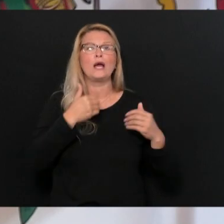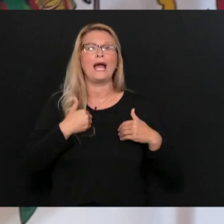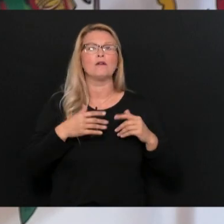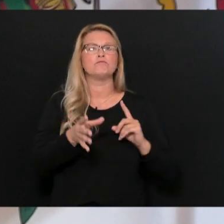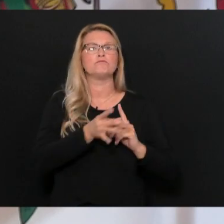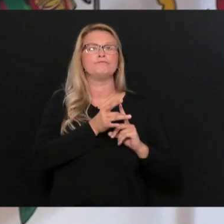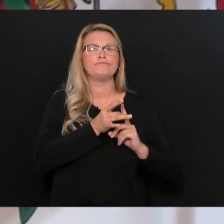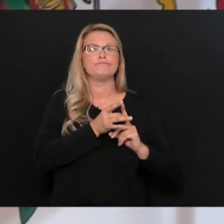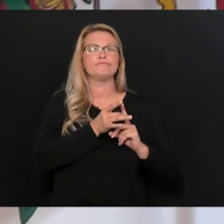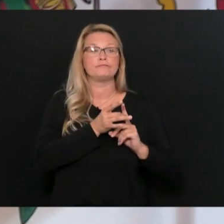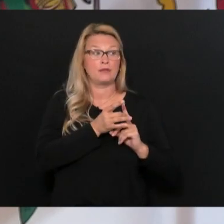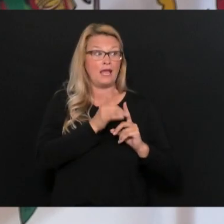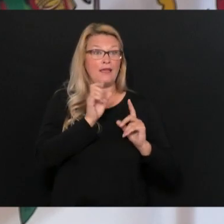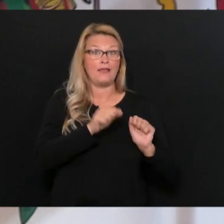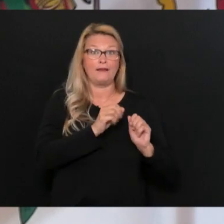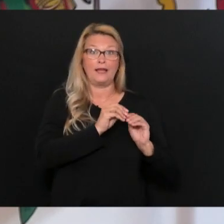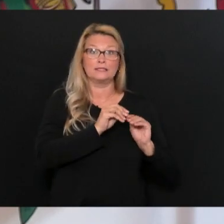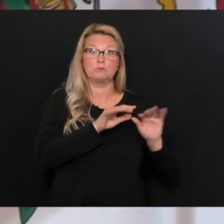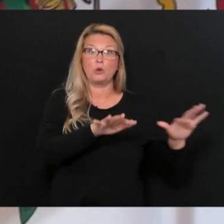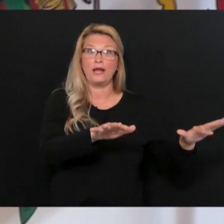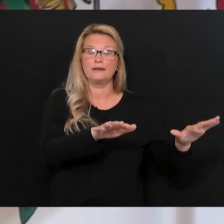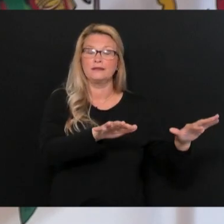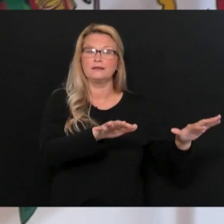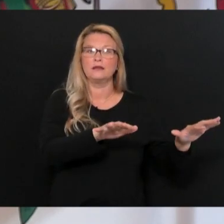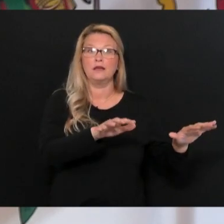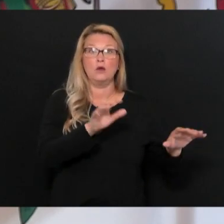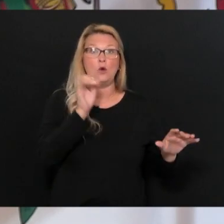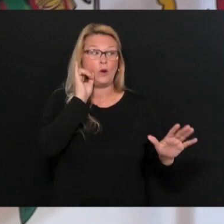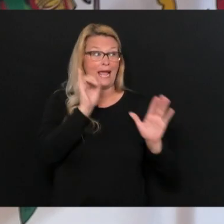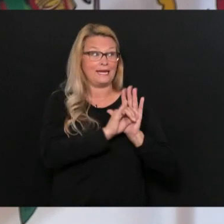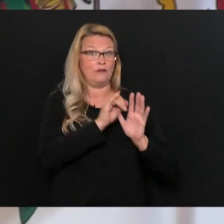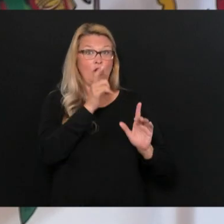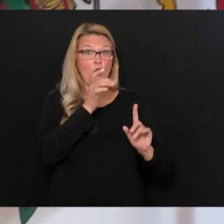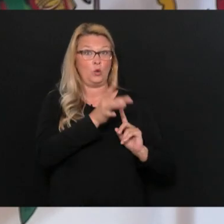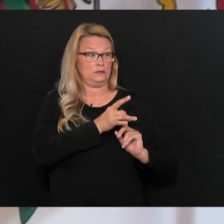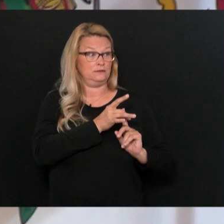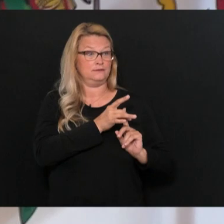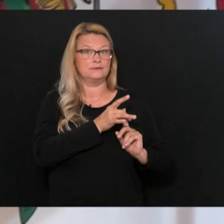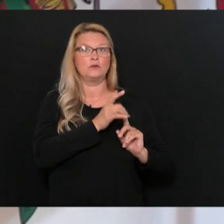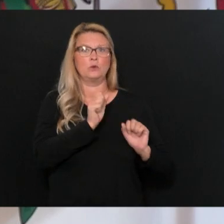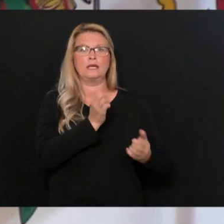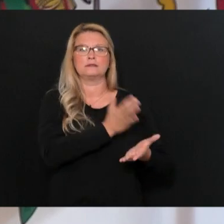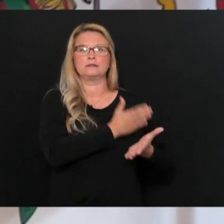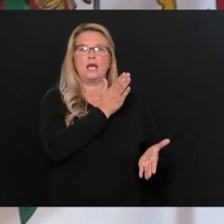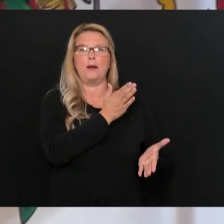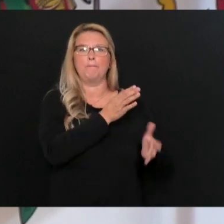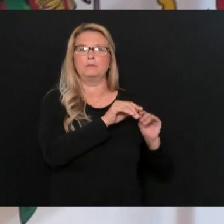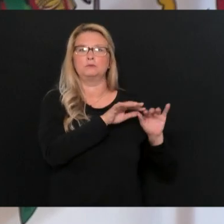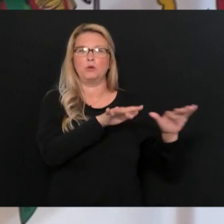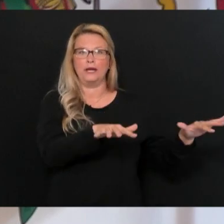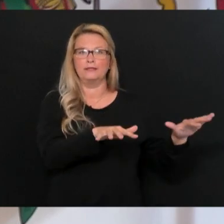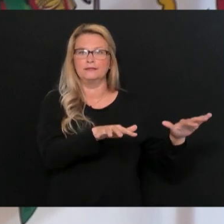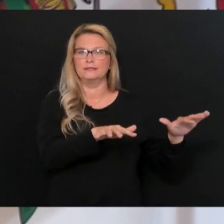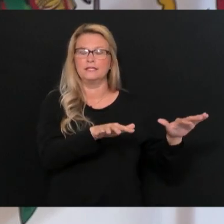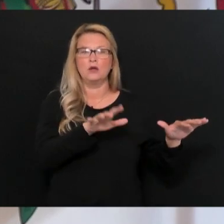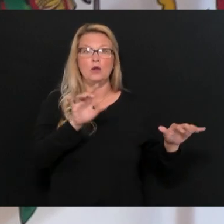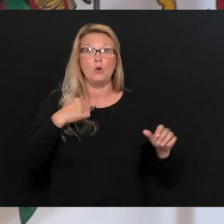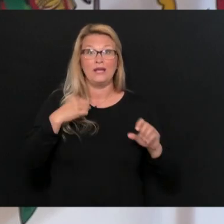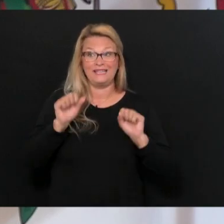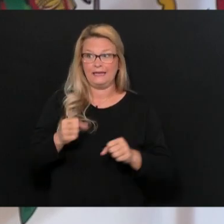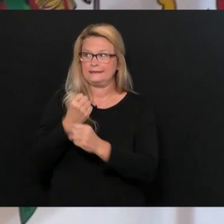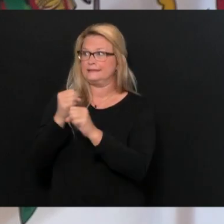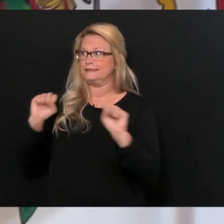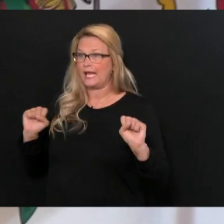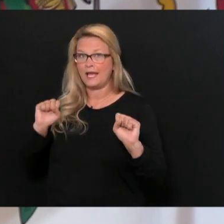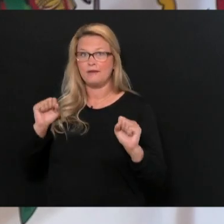can find the spreaders, we'll make life better everywhere. We will not only save lives,